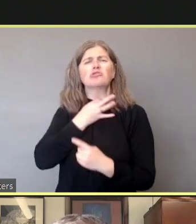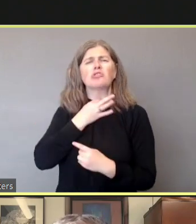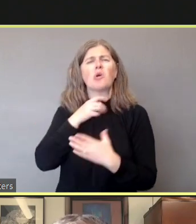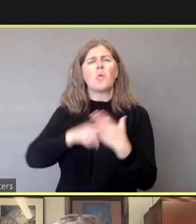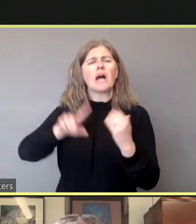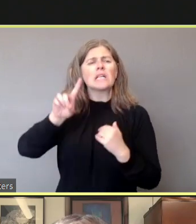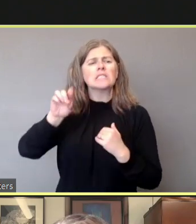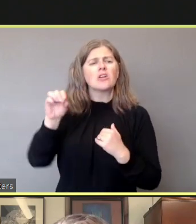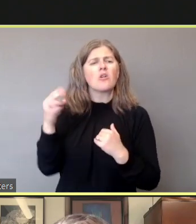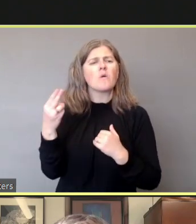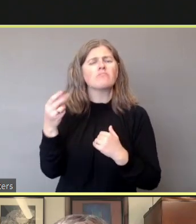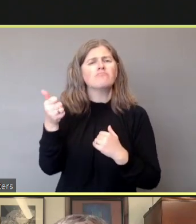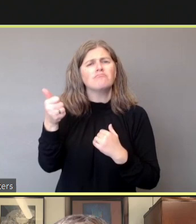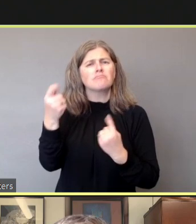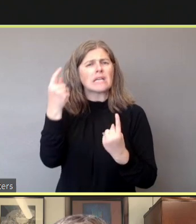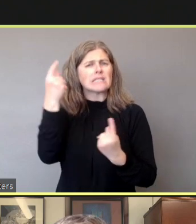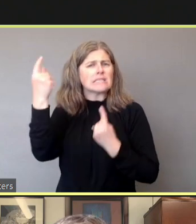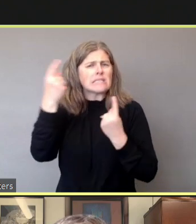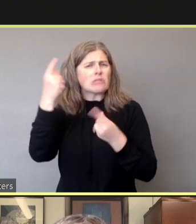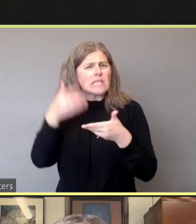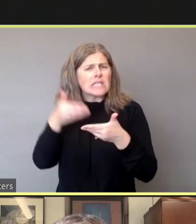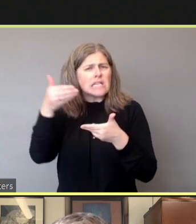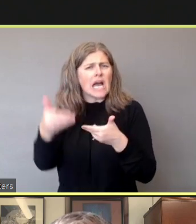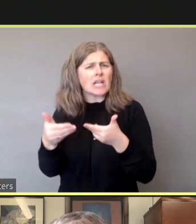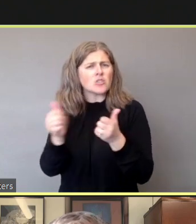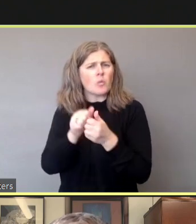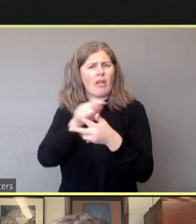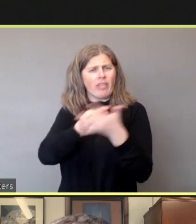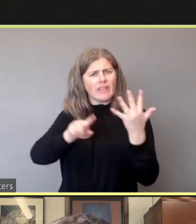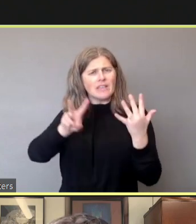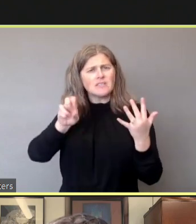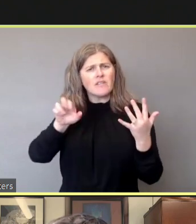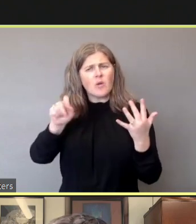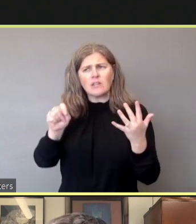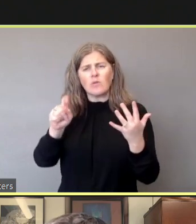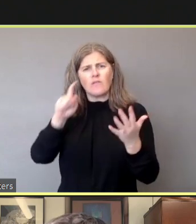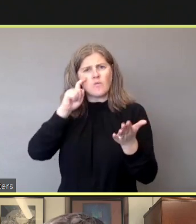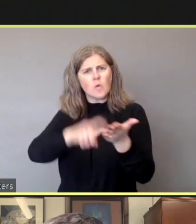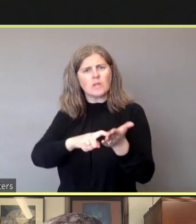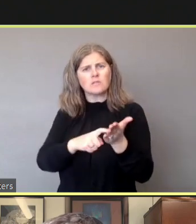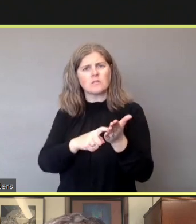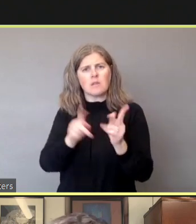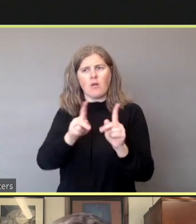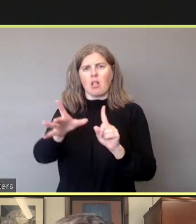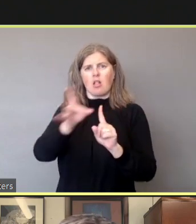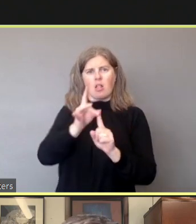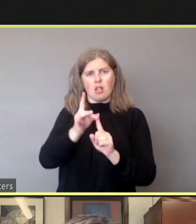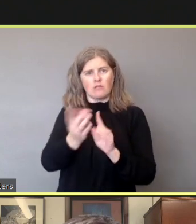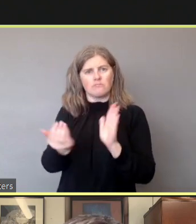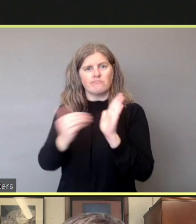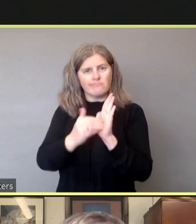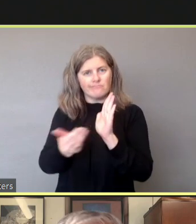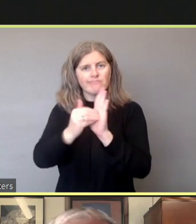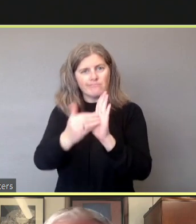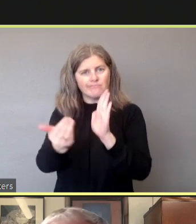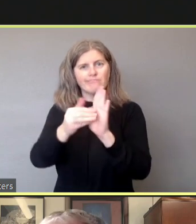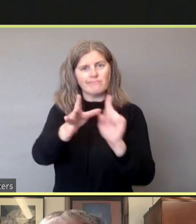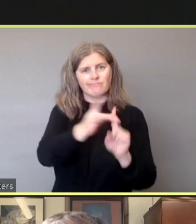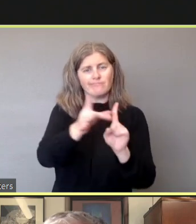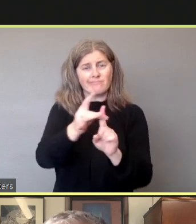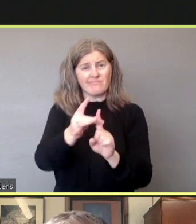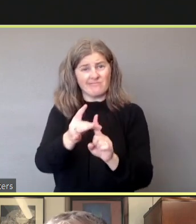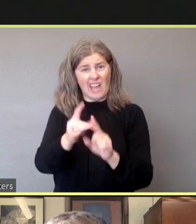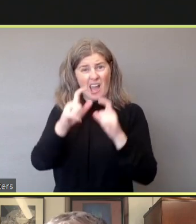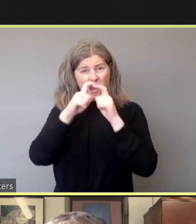is considering next steps with this variant, since there are a lot of reinfections going on with it across the country. Is a mask mandate